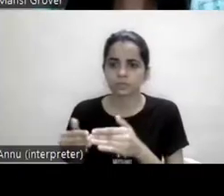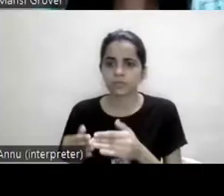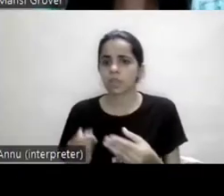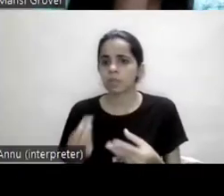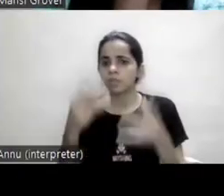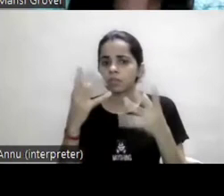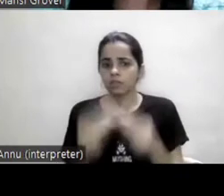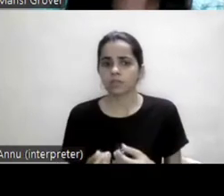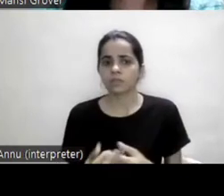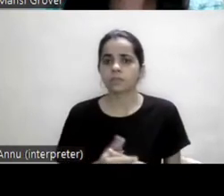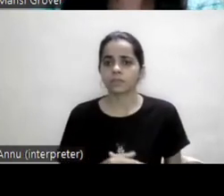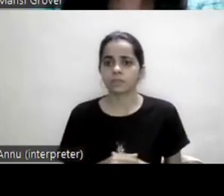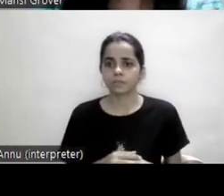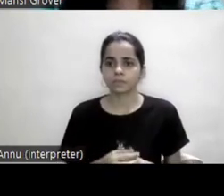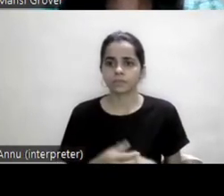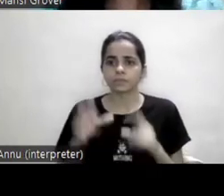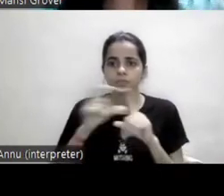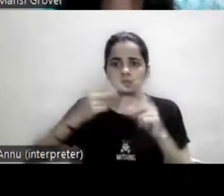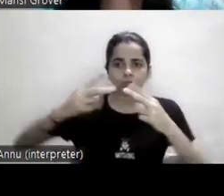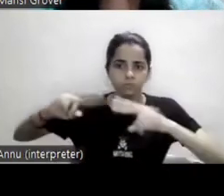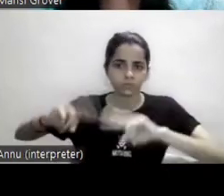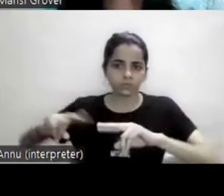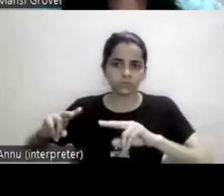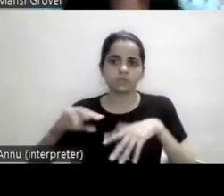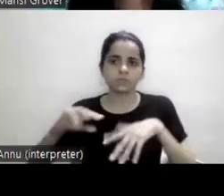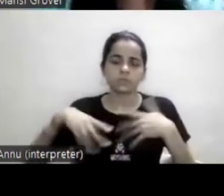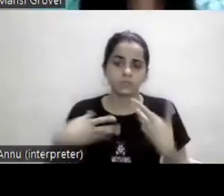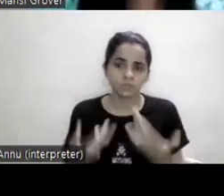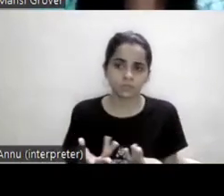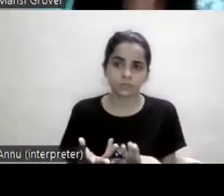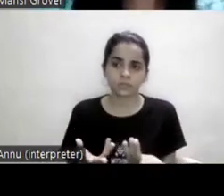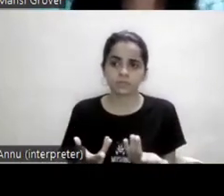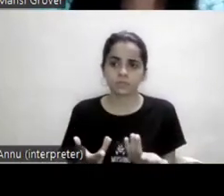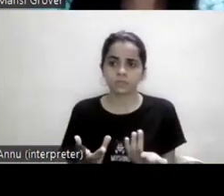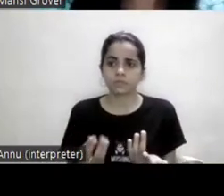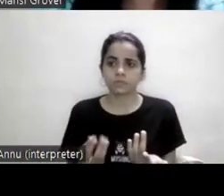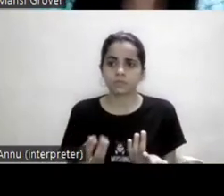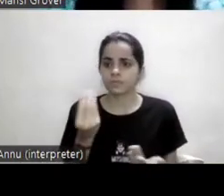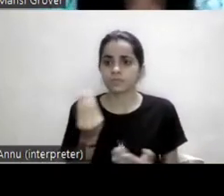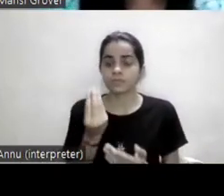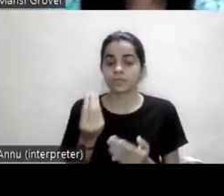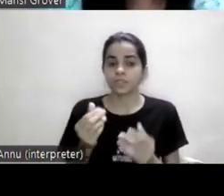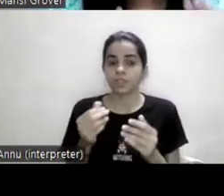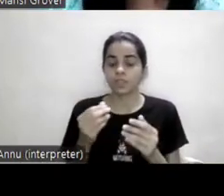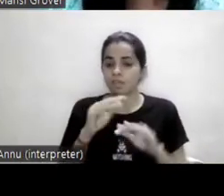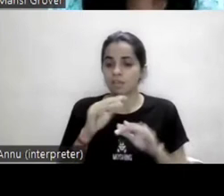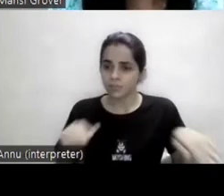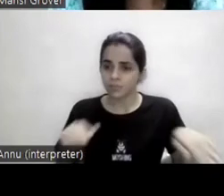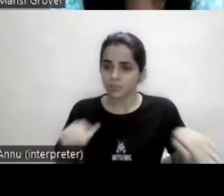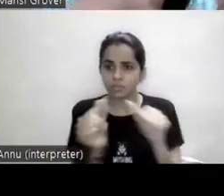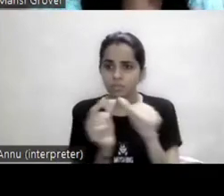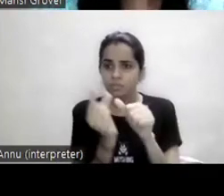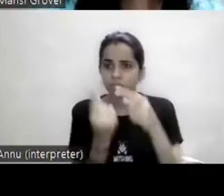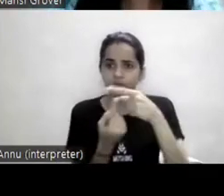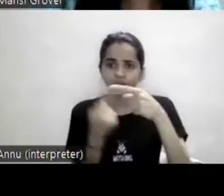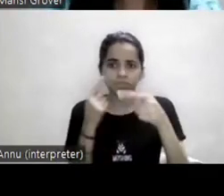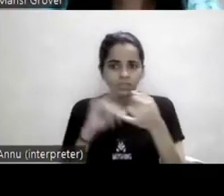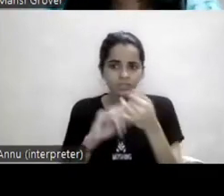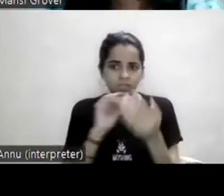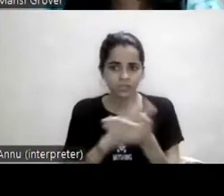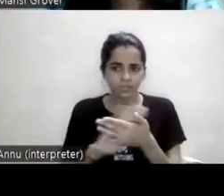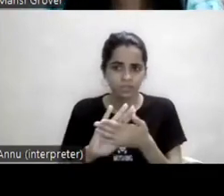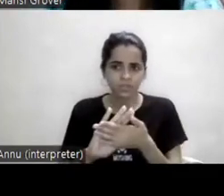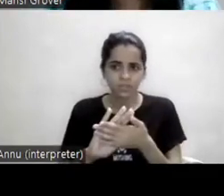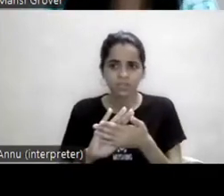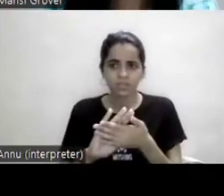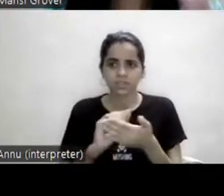a dialogue that is taking place about, you know, these kids who have autism, and the fact that it's a huge